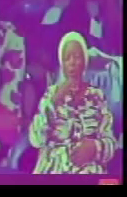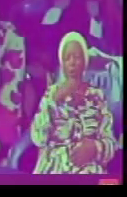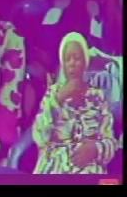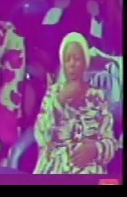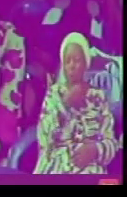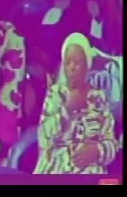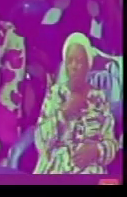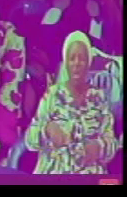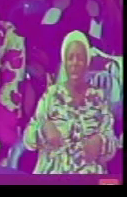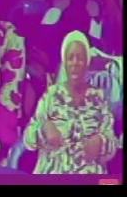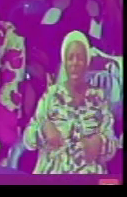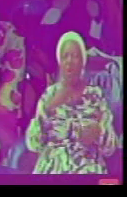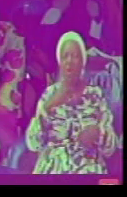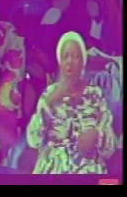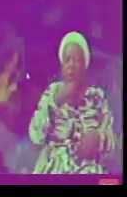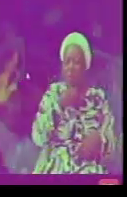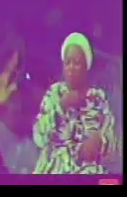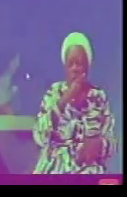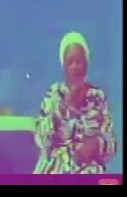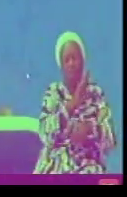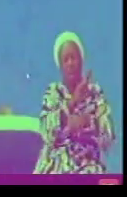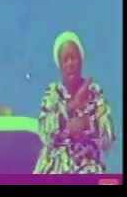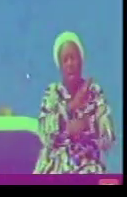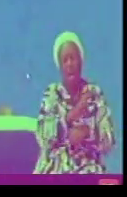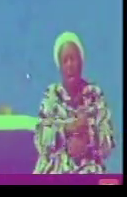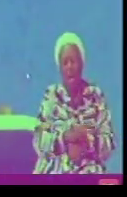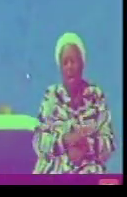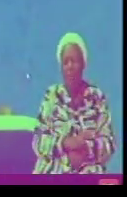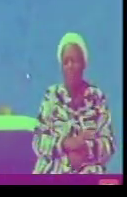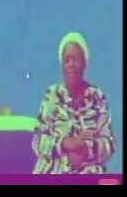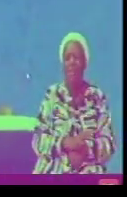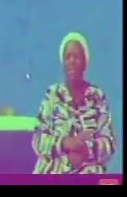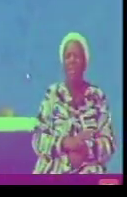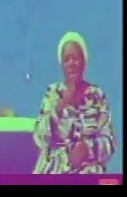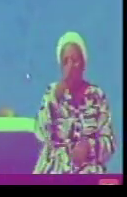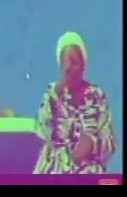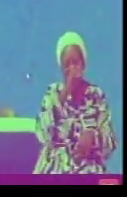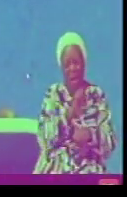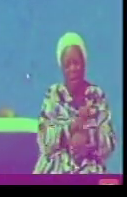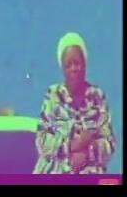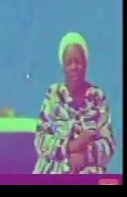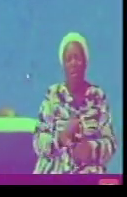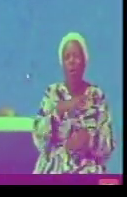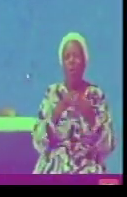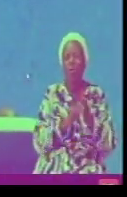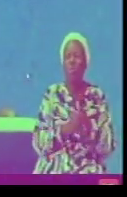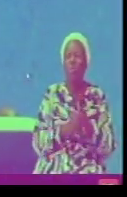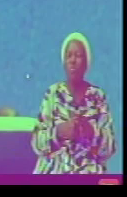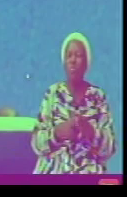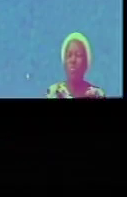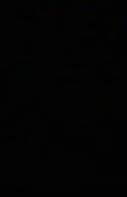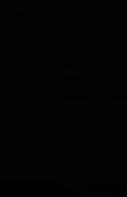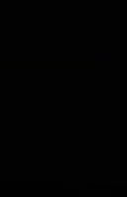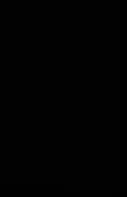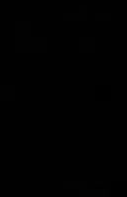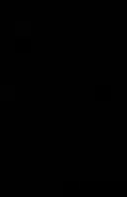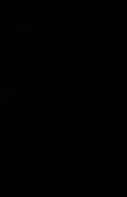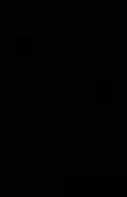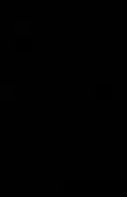God, the old life, old habits, old sinfulness,